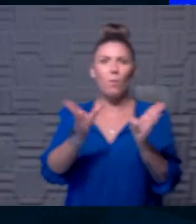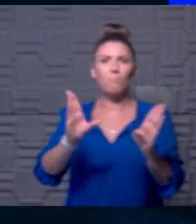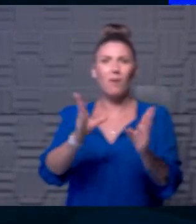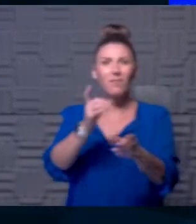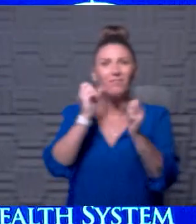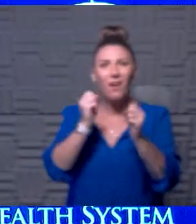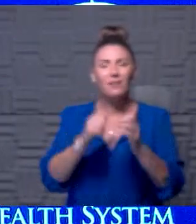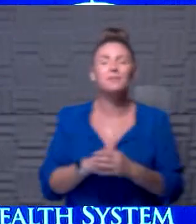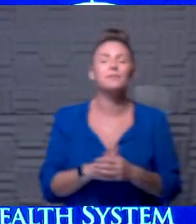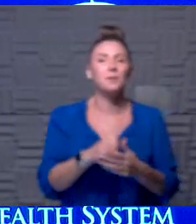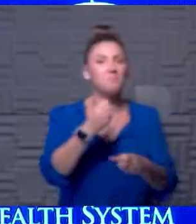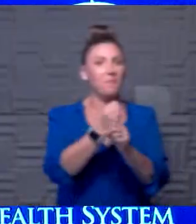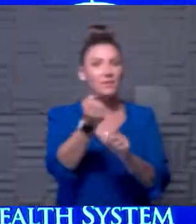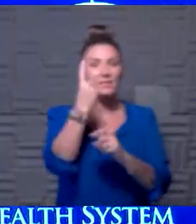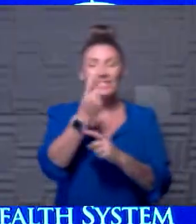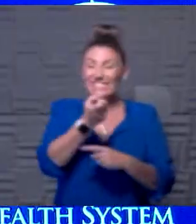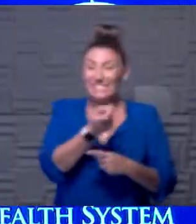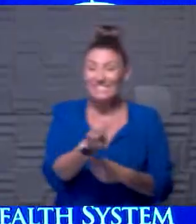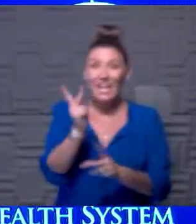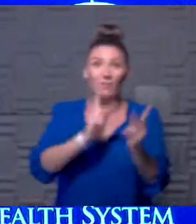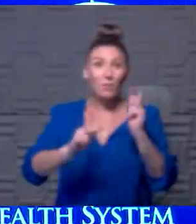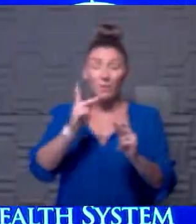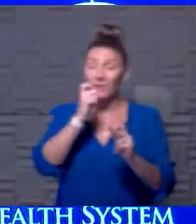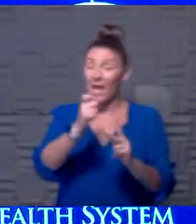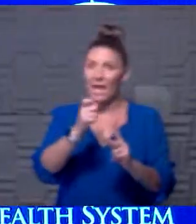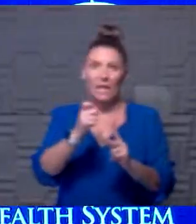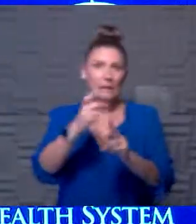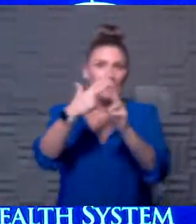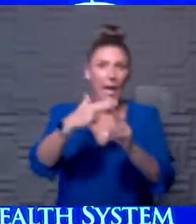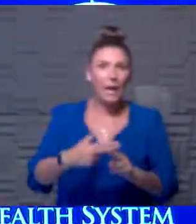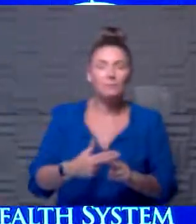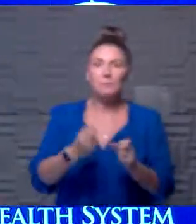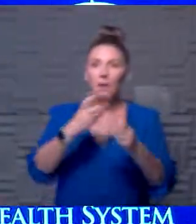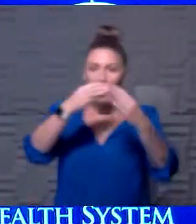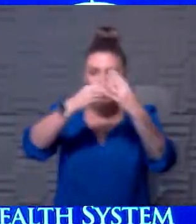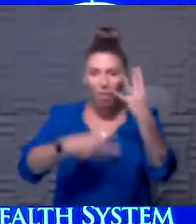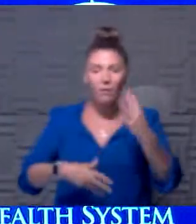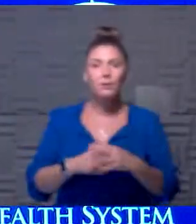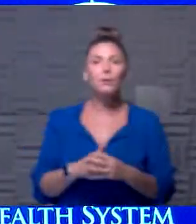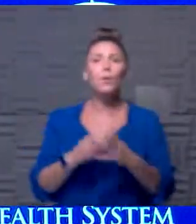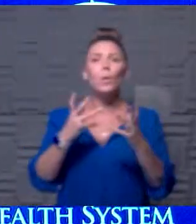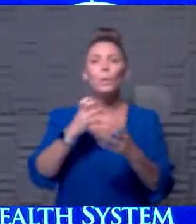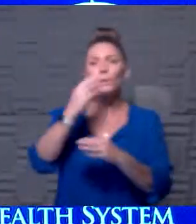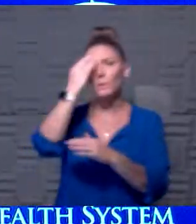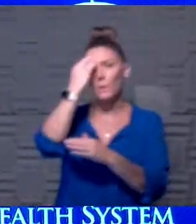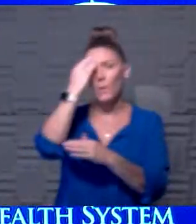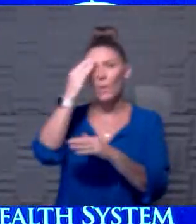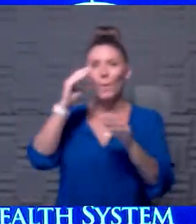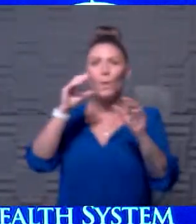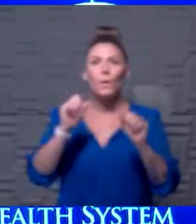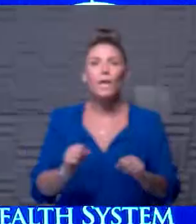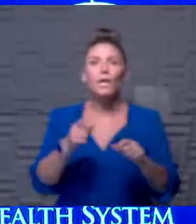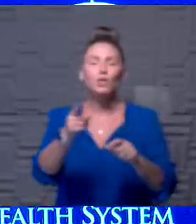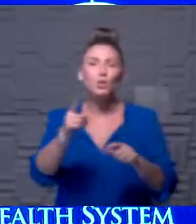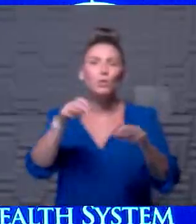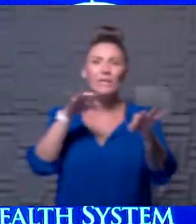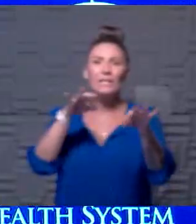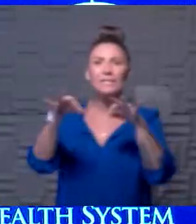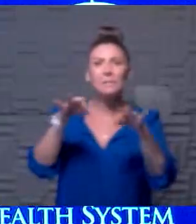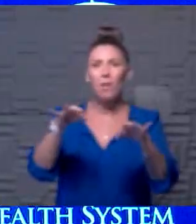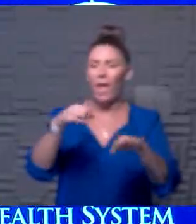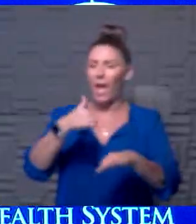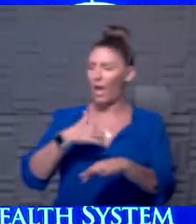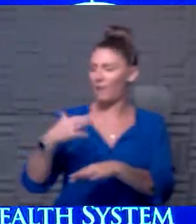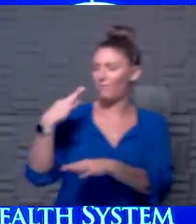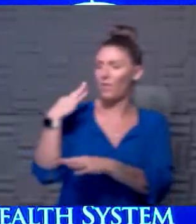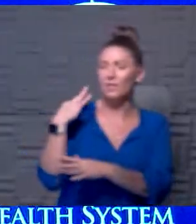sense. Okay, several people, I'm not even going to say their names because there's so many of them, want to know, can you walk me through this? I've